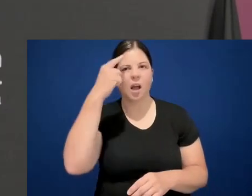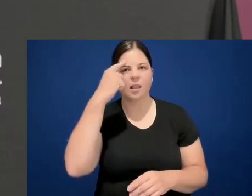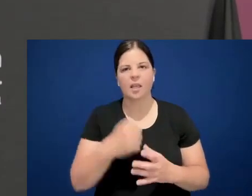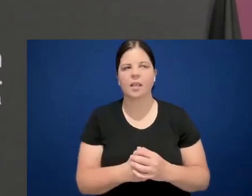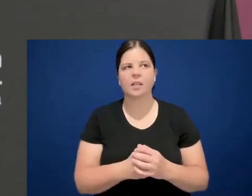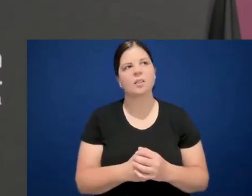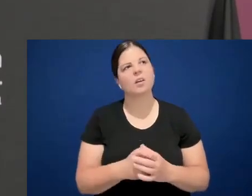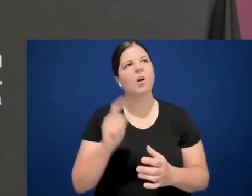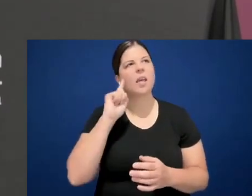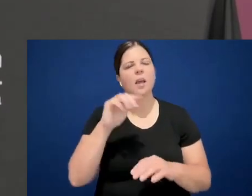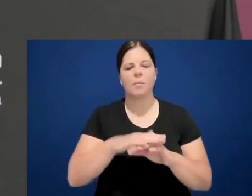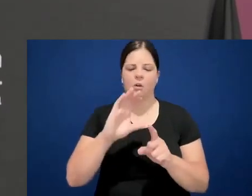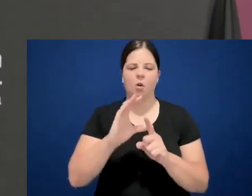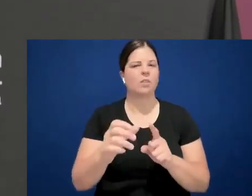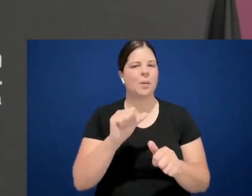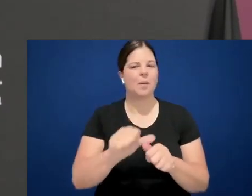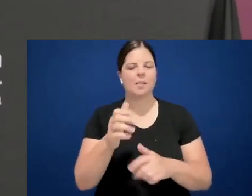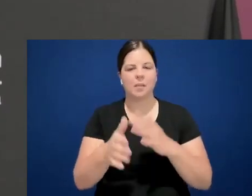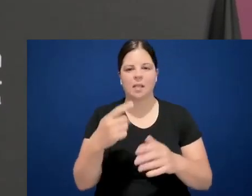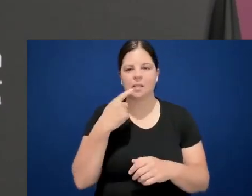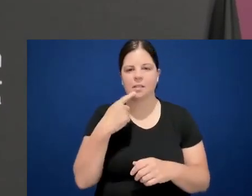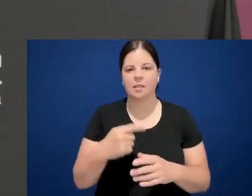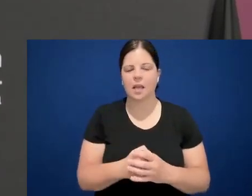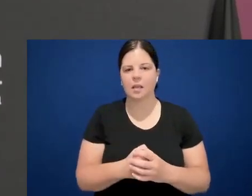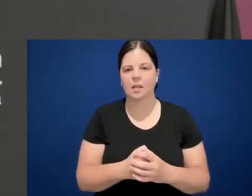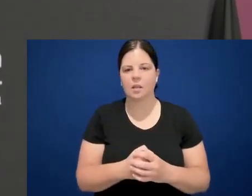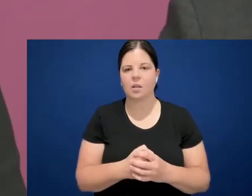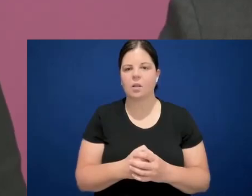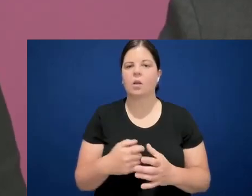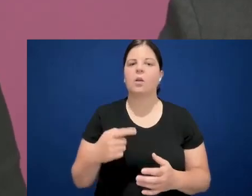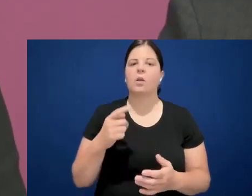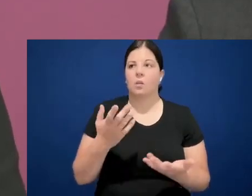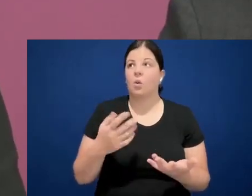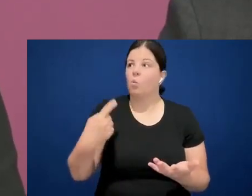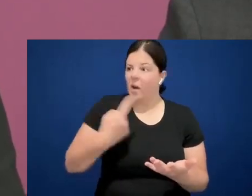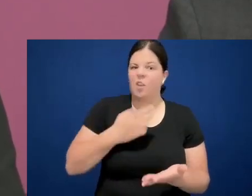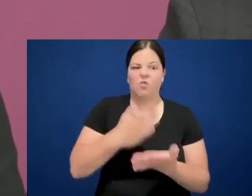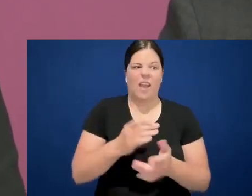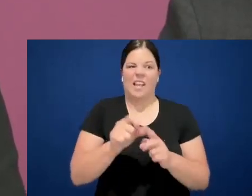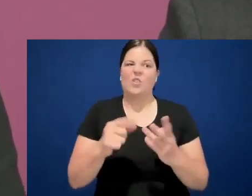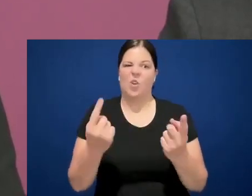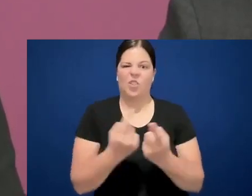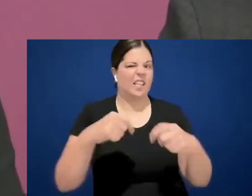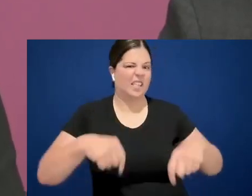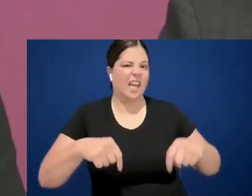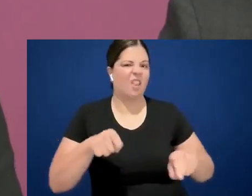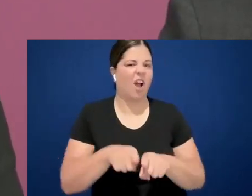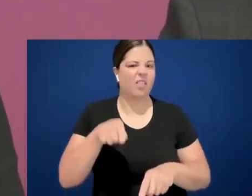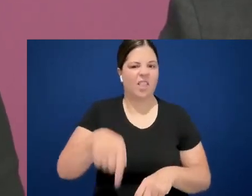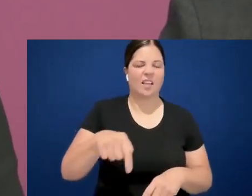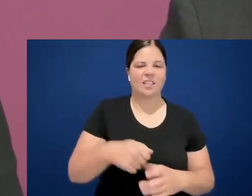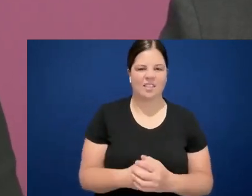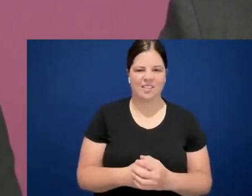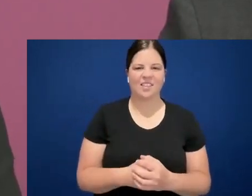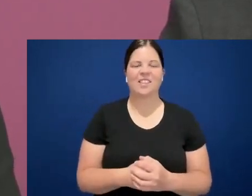heard of culture is really, it's the way we really do things around here. So I think organisations